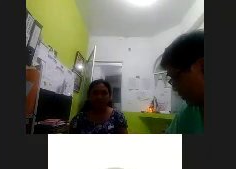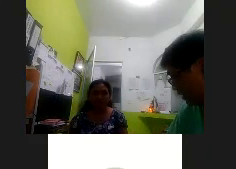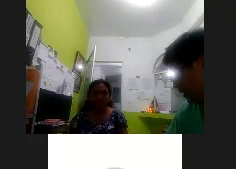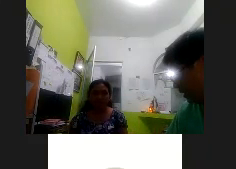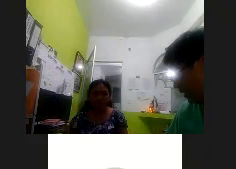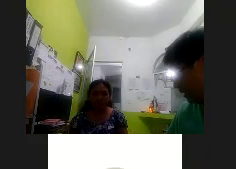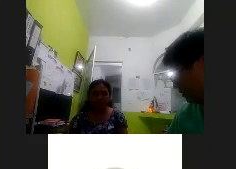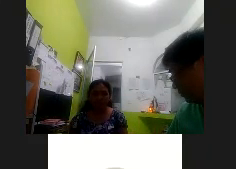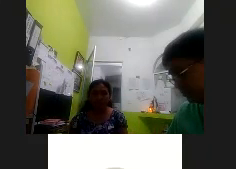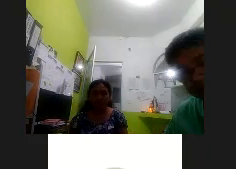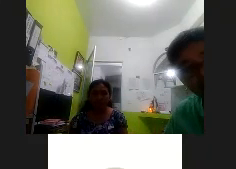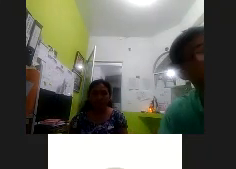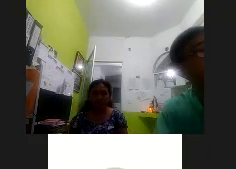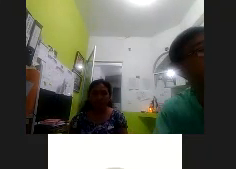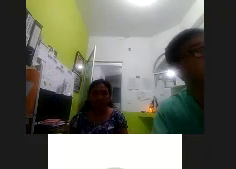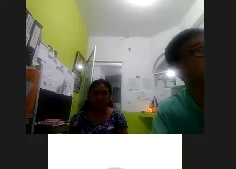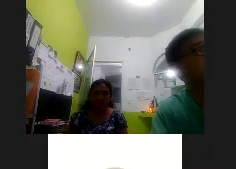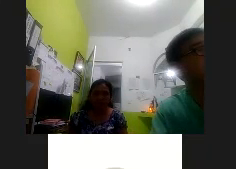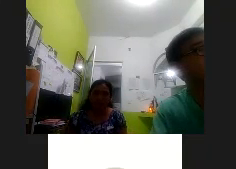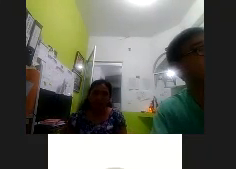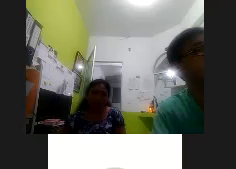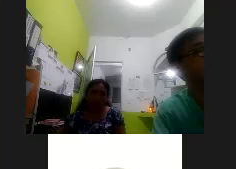lactancia materna. Ajá. Es